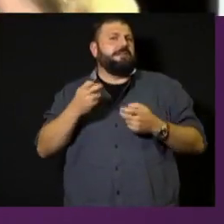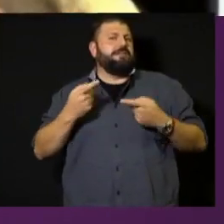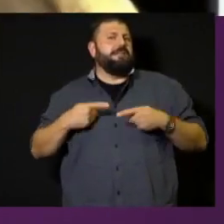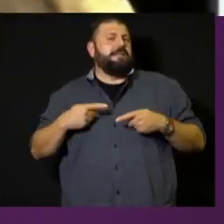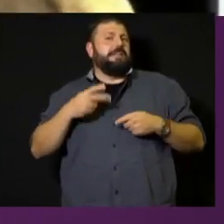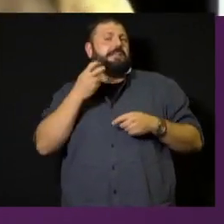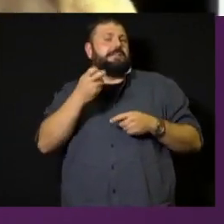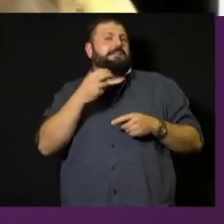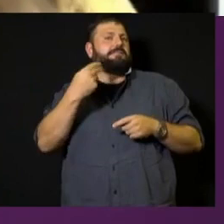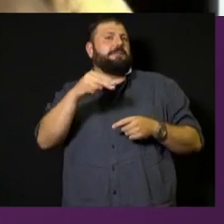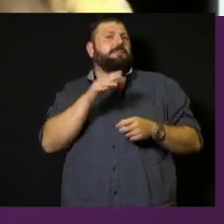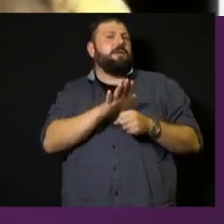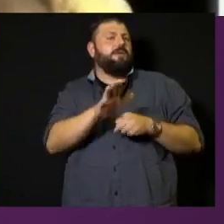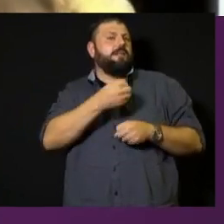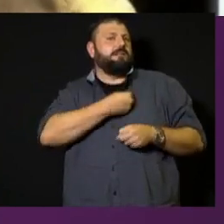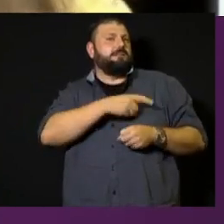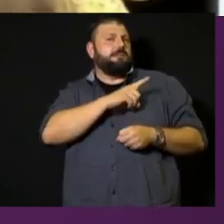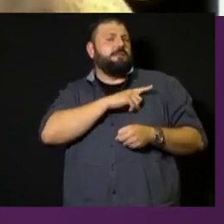other.